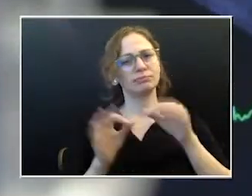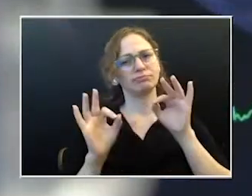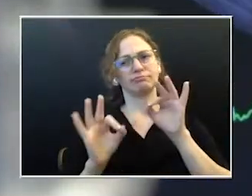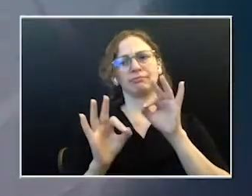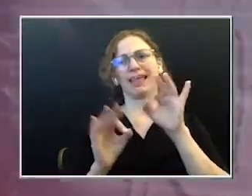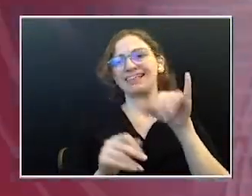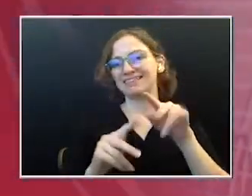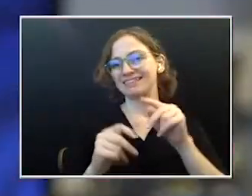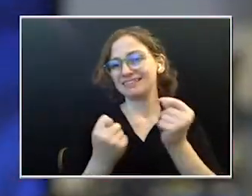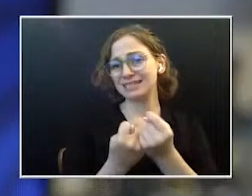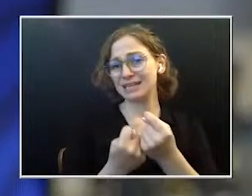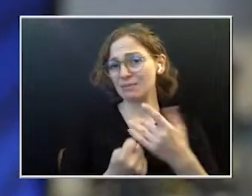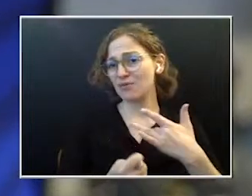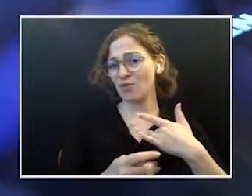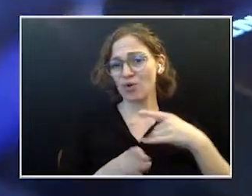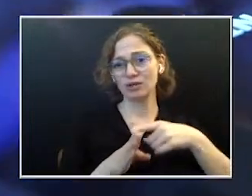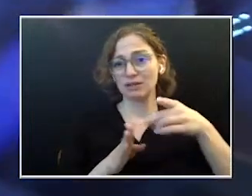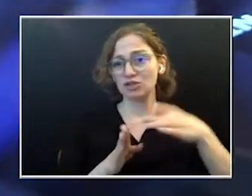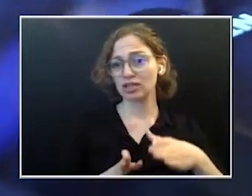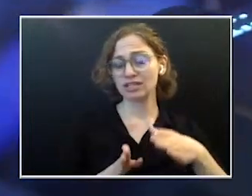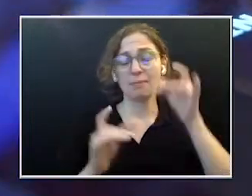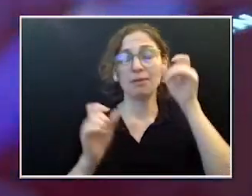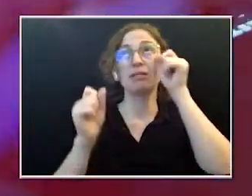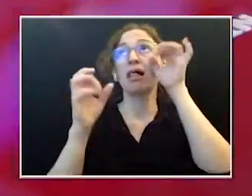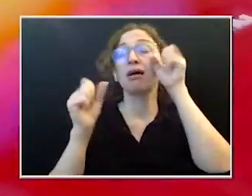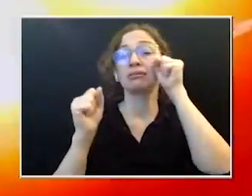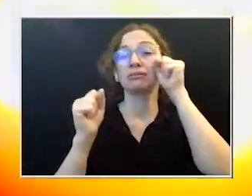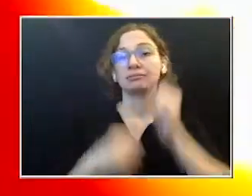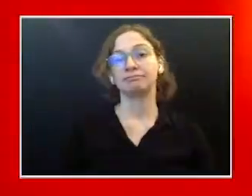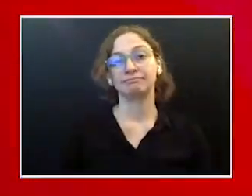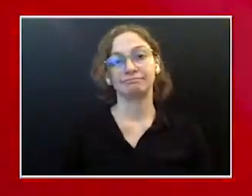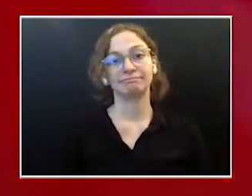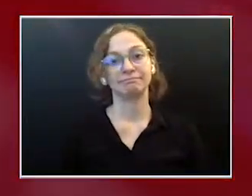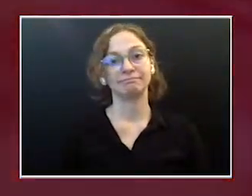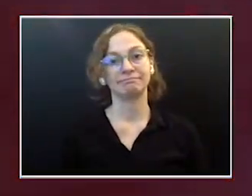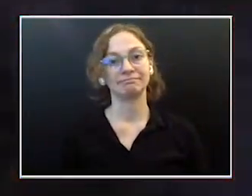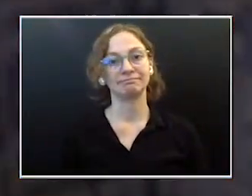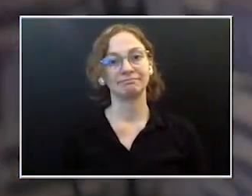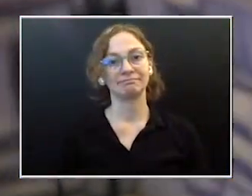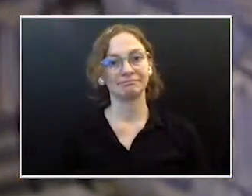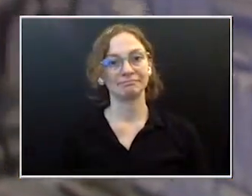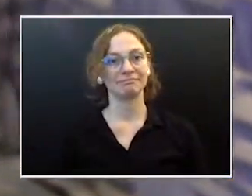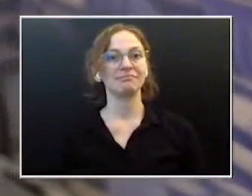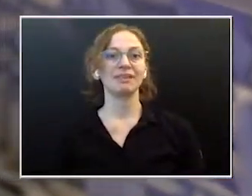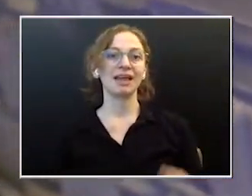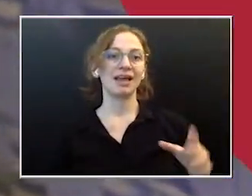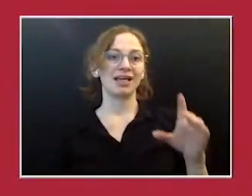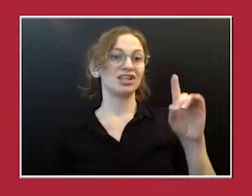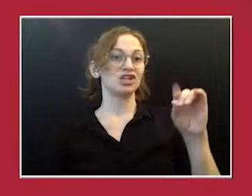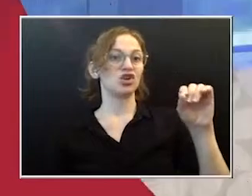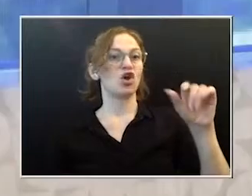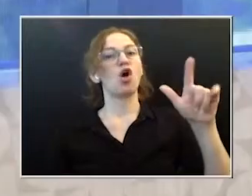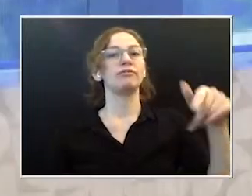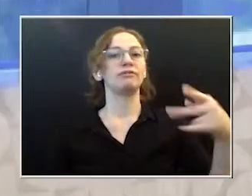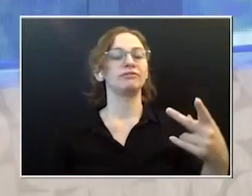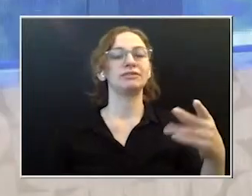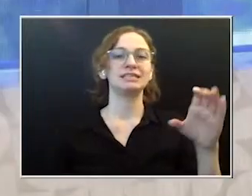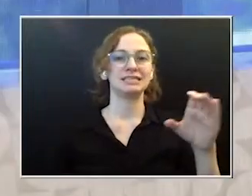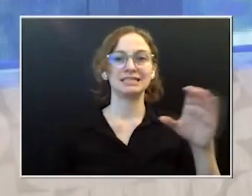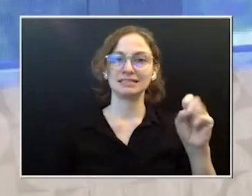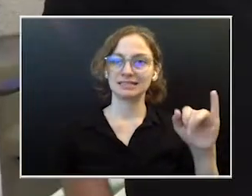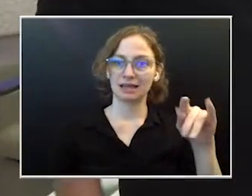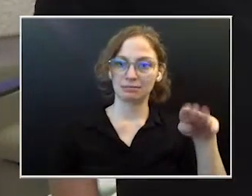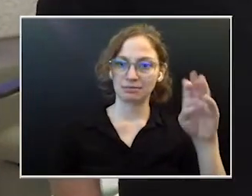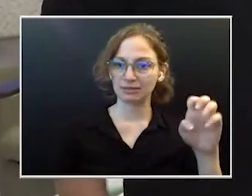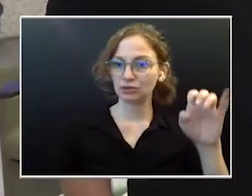it's just unreal. Stand by to set up show. And the Dolph C. Simons Jr. Family Broadcast Studio. Roll it. Always makes you feel like